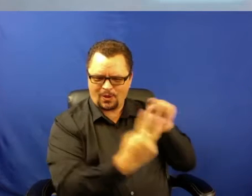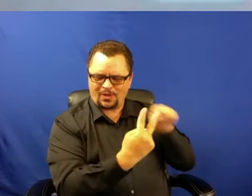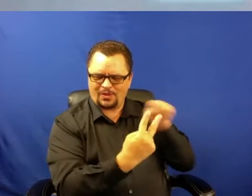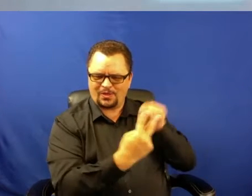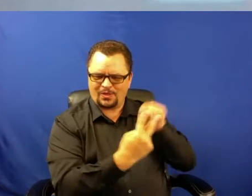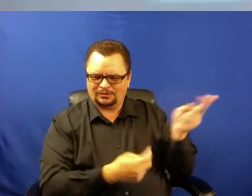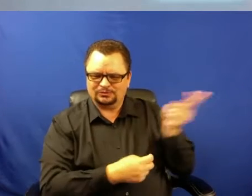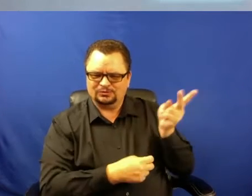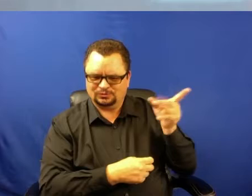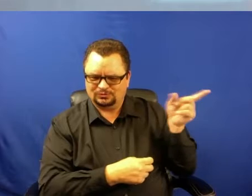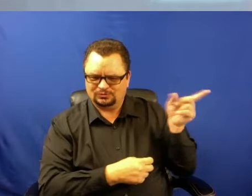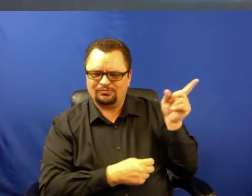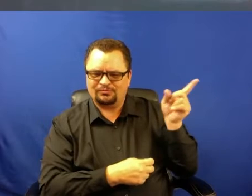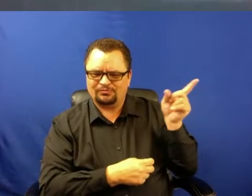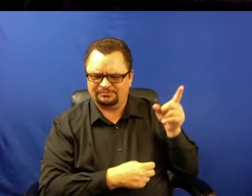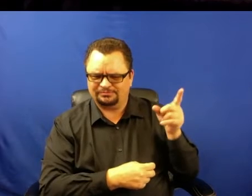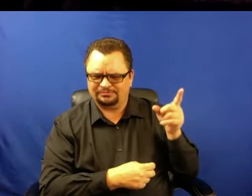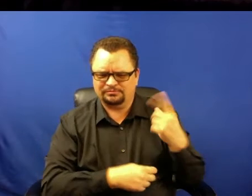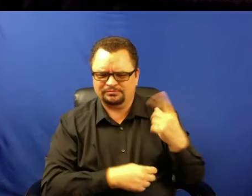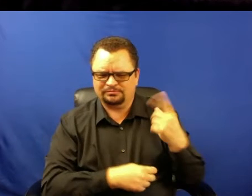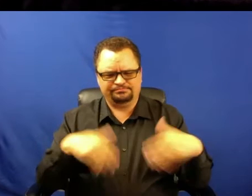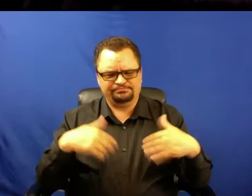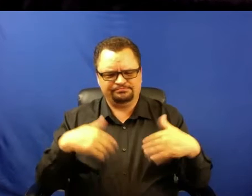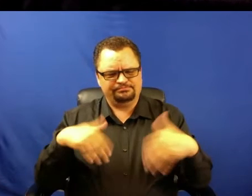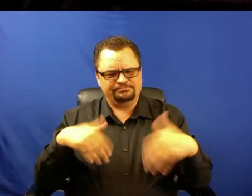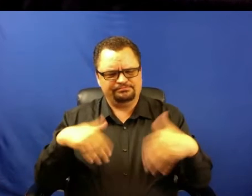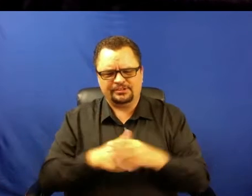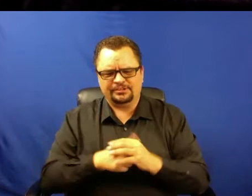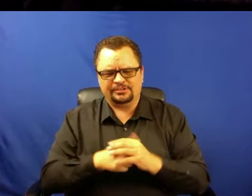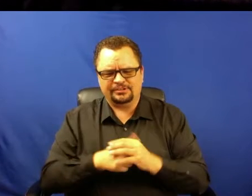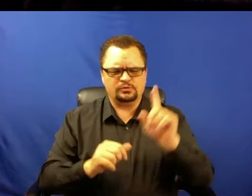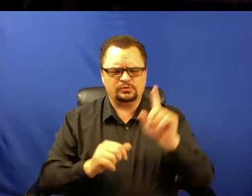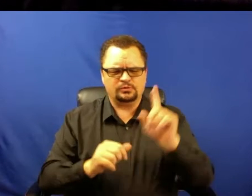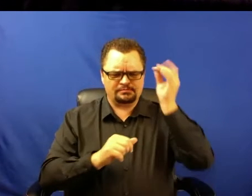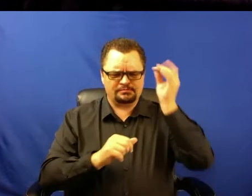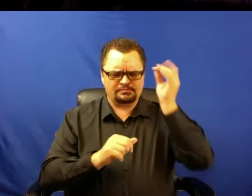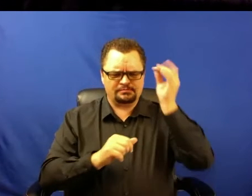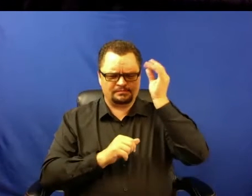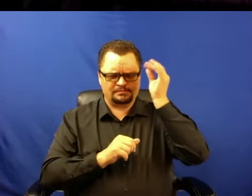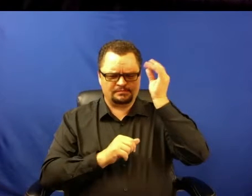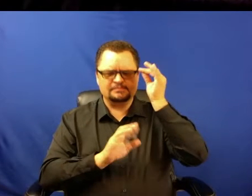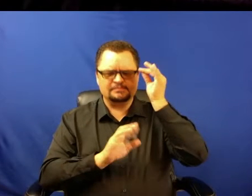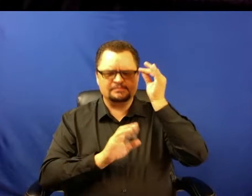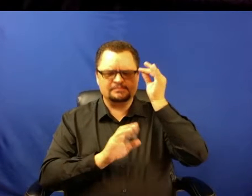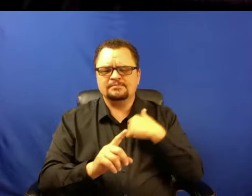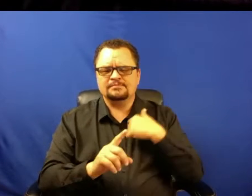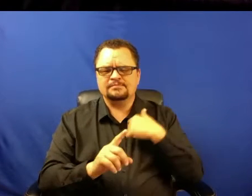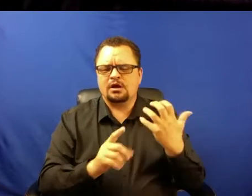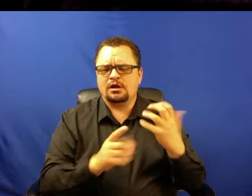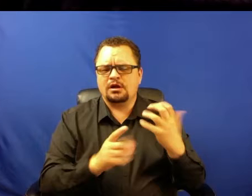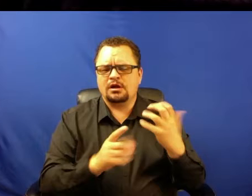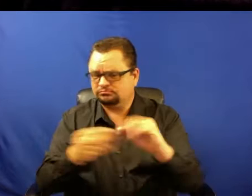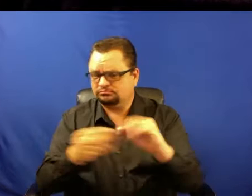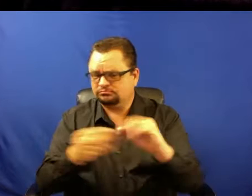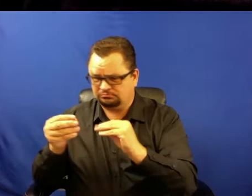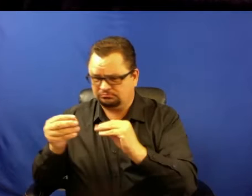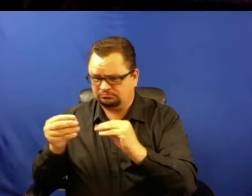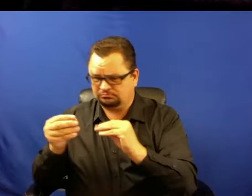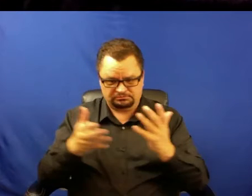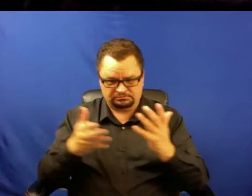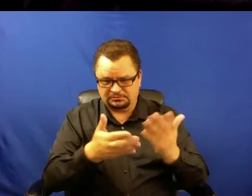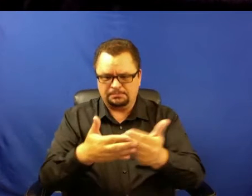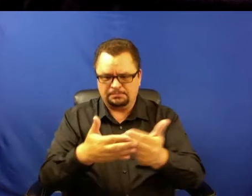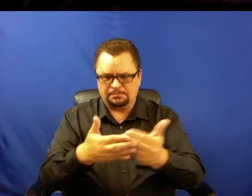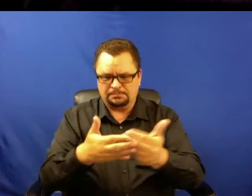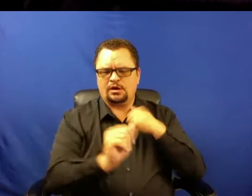actually, why don't, if you have something to say, and we'll go to another member, and then afterwards real quick, yeah. Then we'll take a photo, but I'll